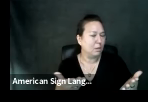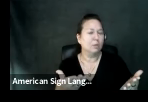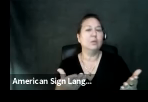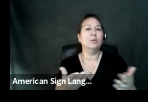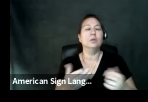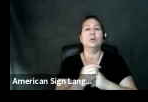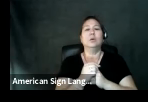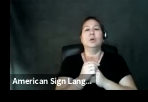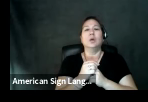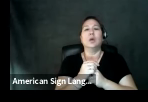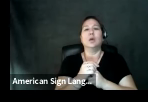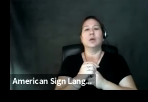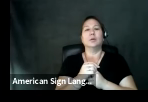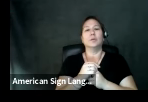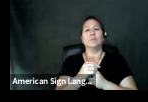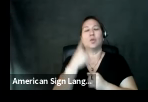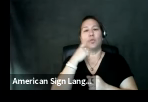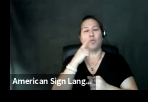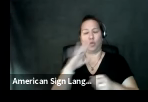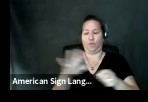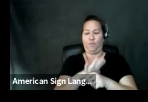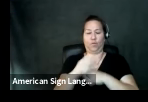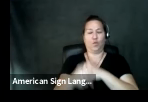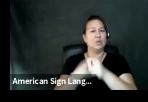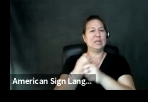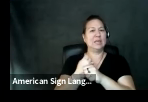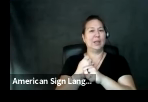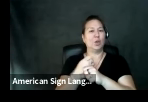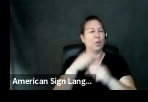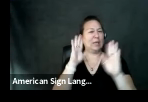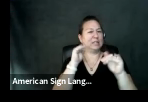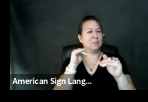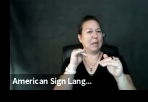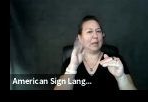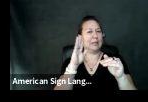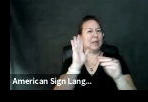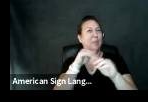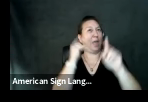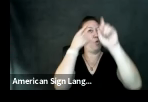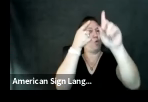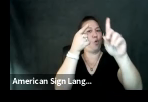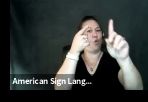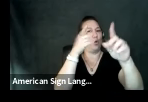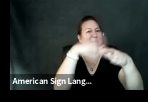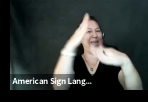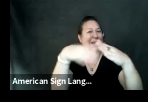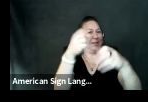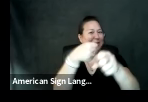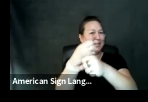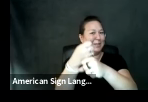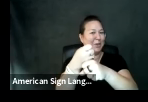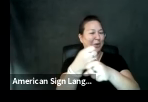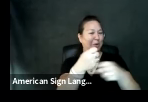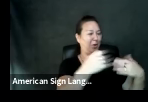an entire IEP year? Where do we expect them to be? And then how are we going to measure this? How are we going to